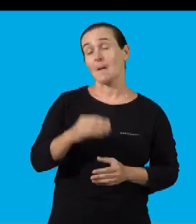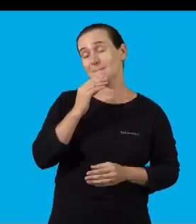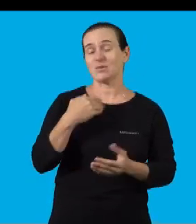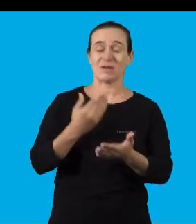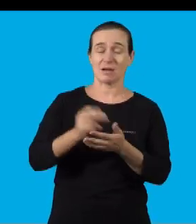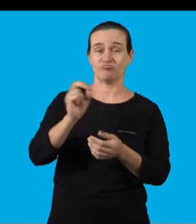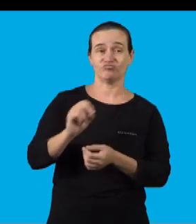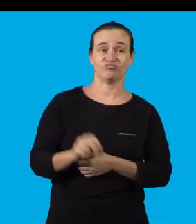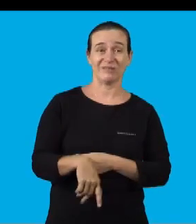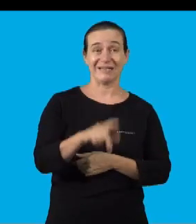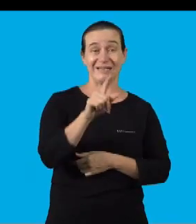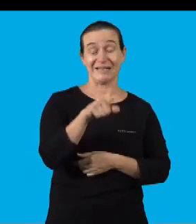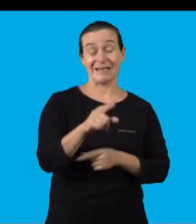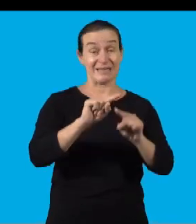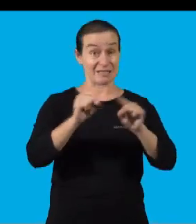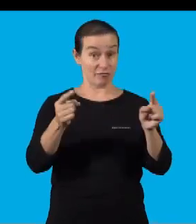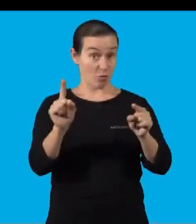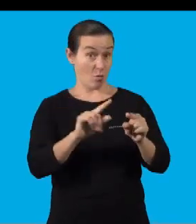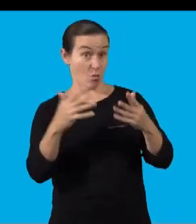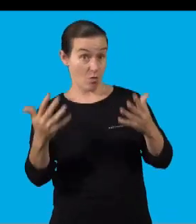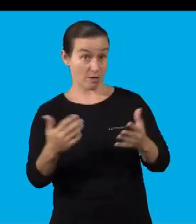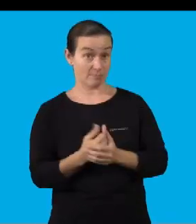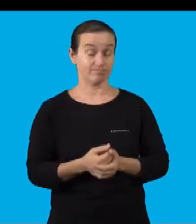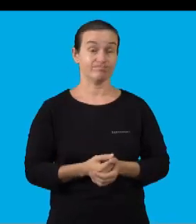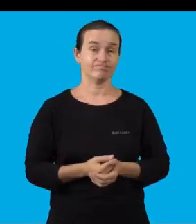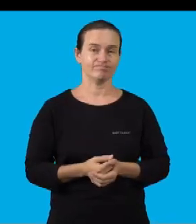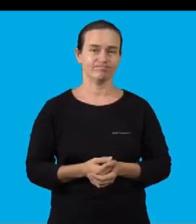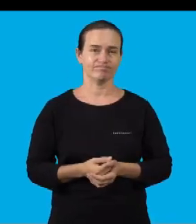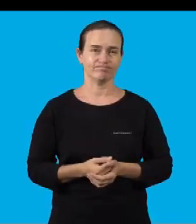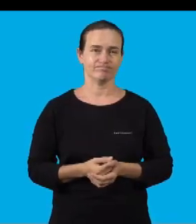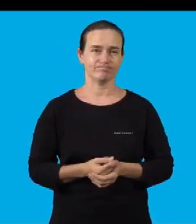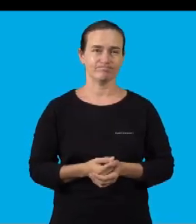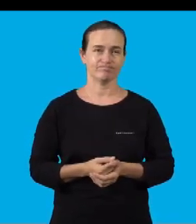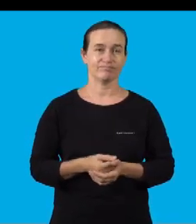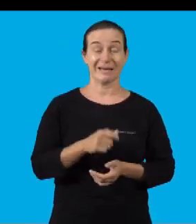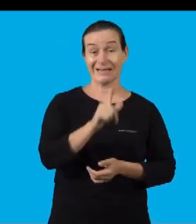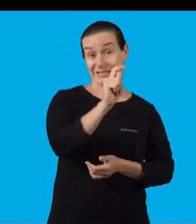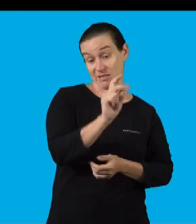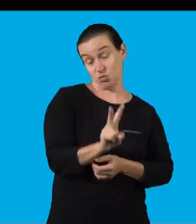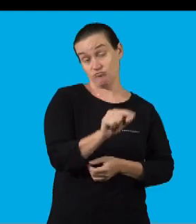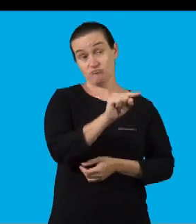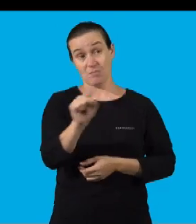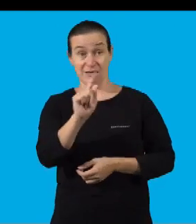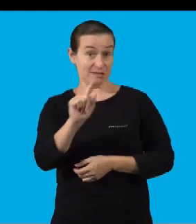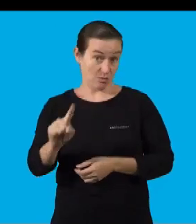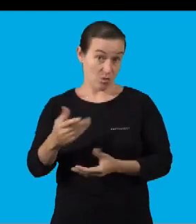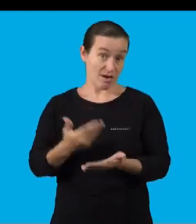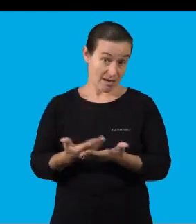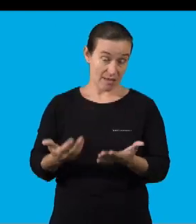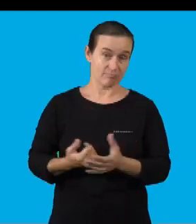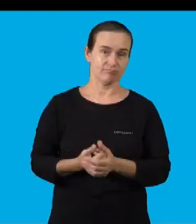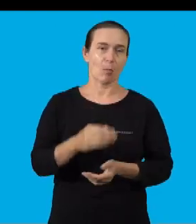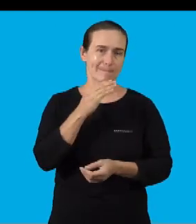our T2 minus our T1. Remember, the difference can be obtained by saying T2 minus